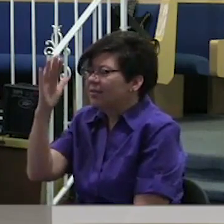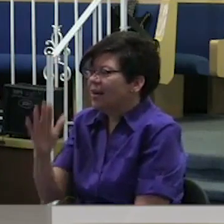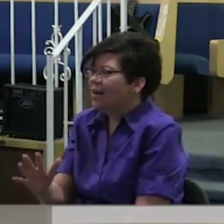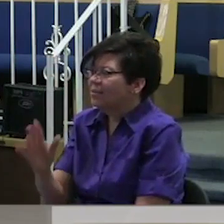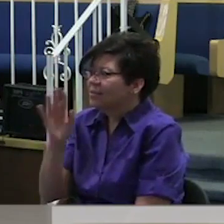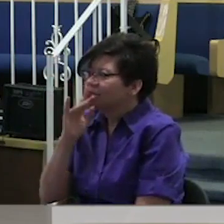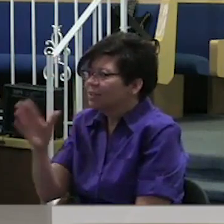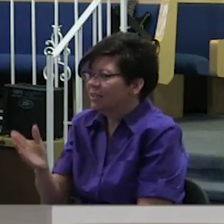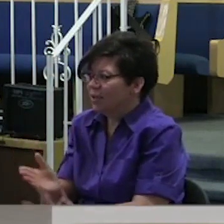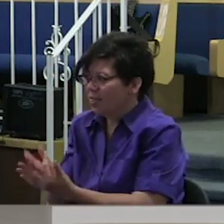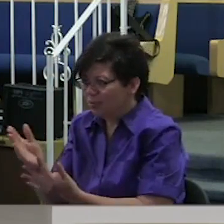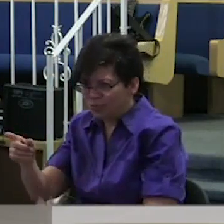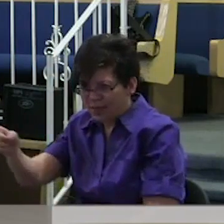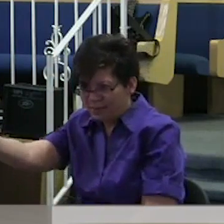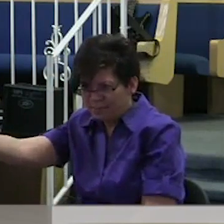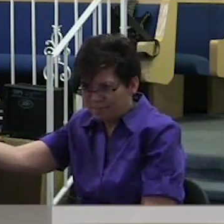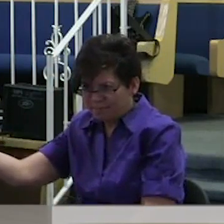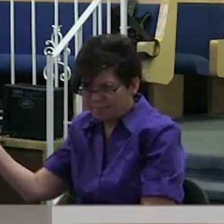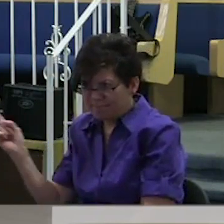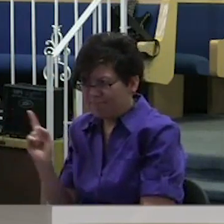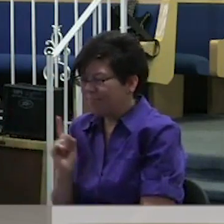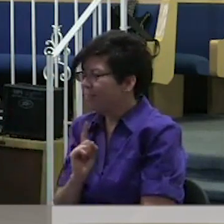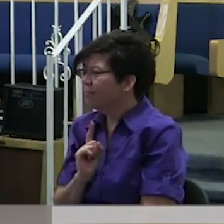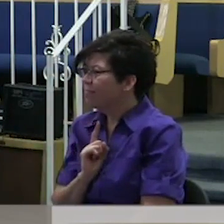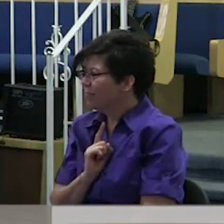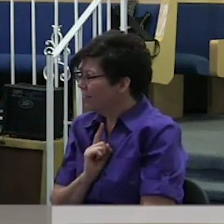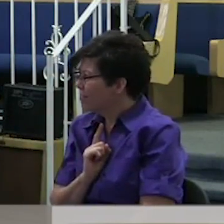speak through them.